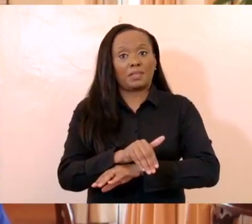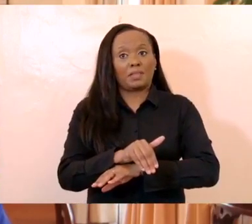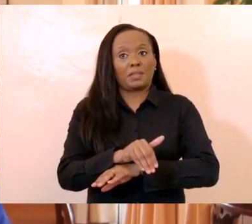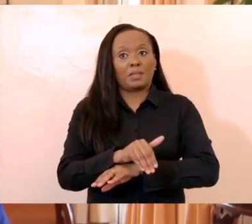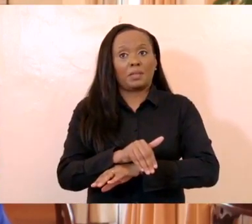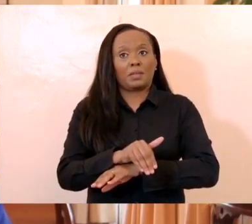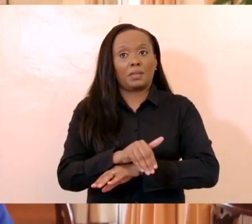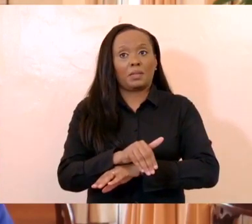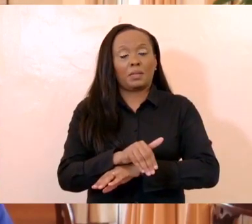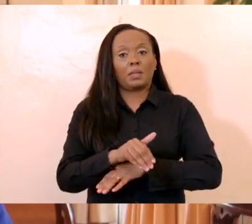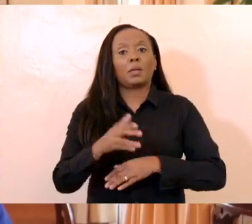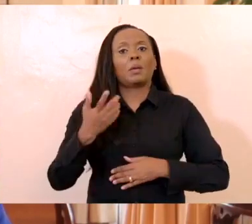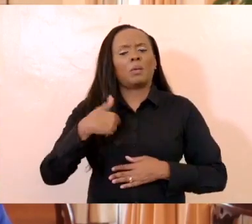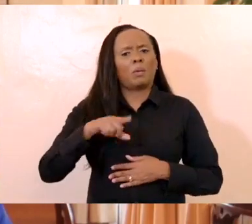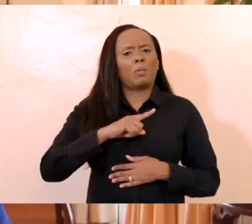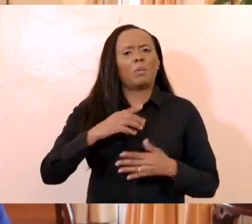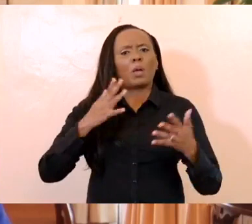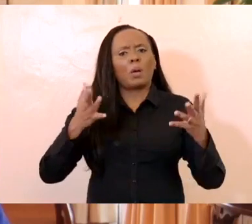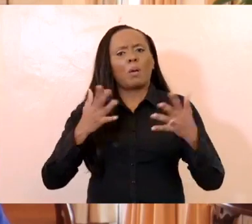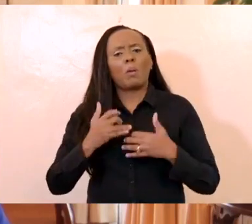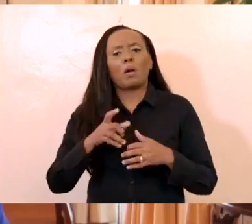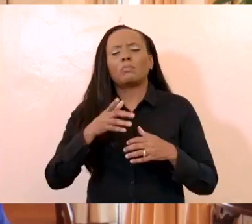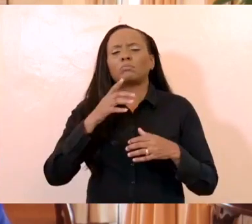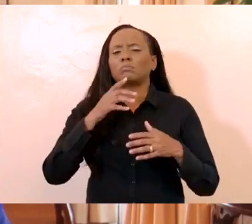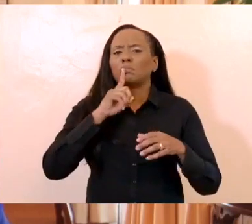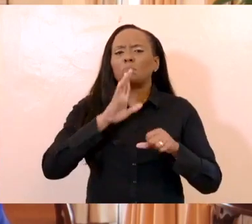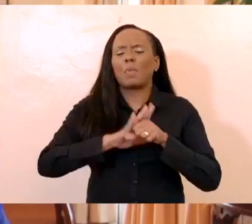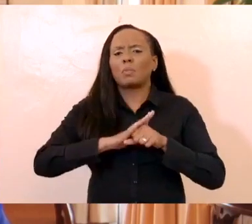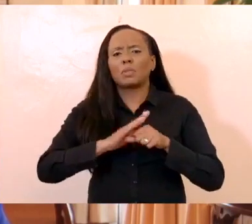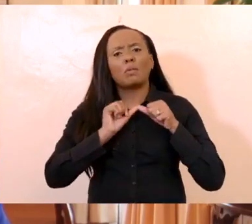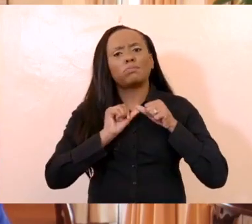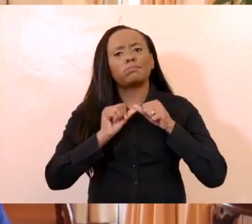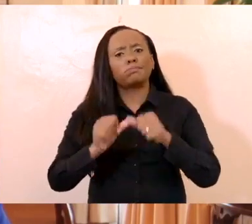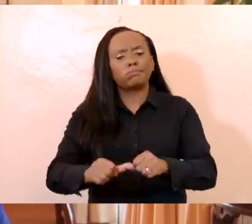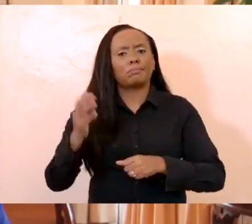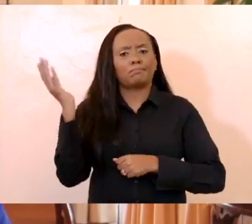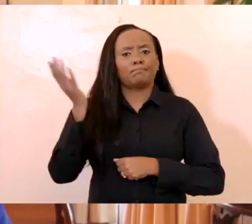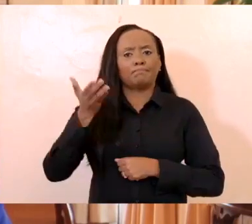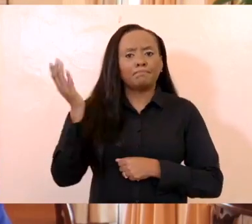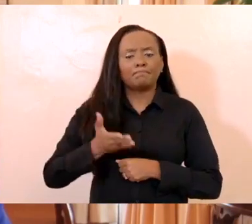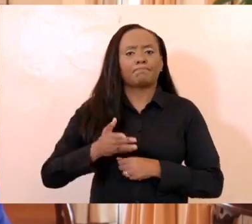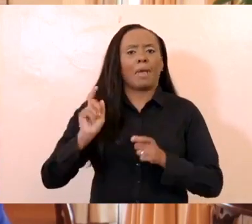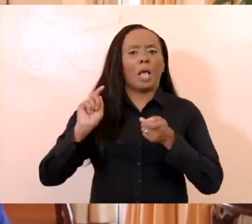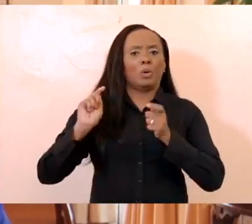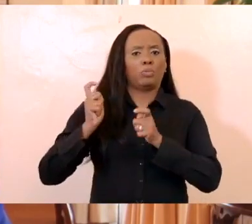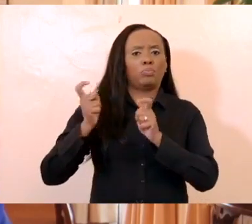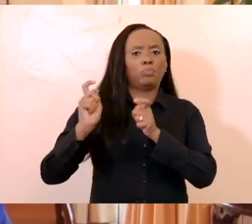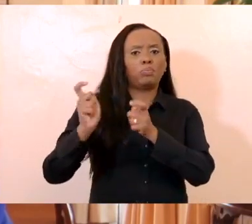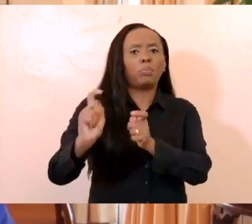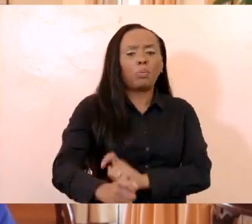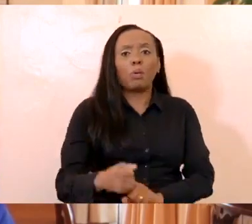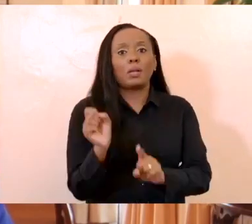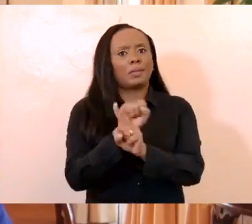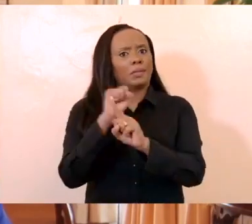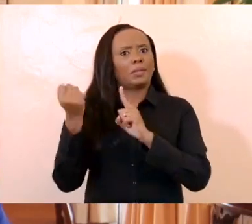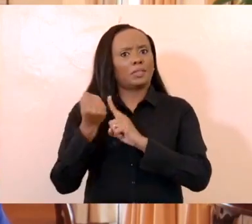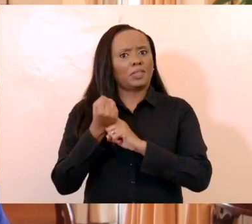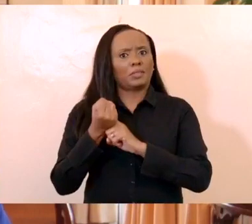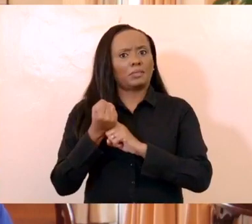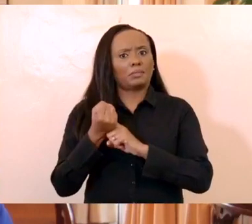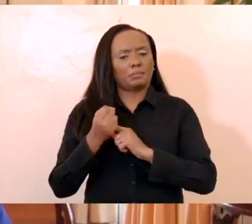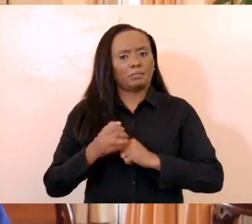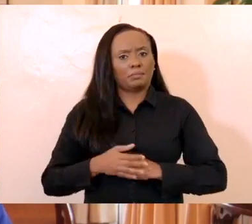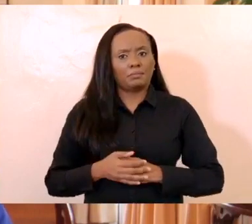promised series. And I just want to explain to you that this is an evolving and dynamic situation in